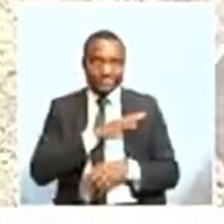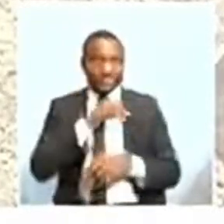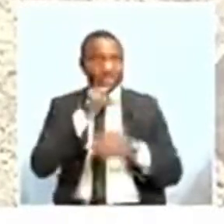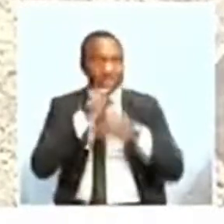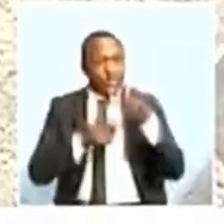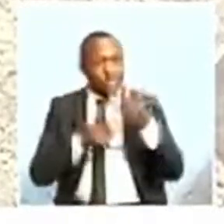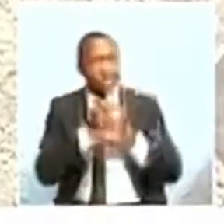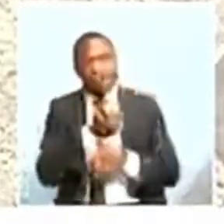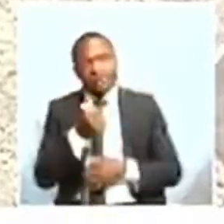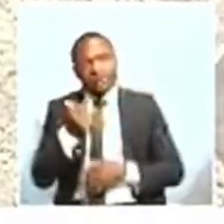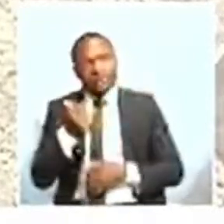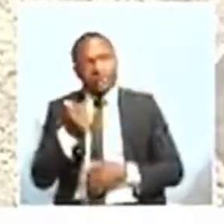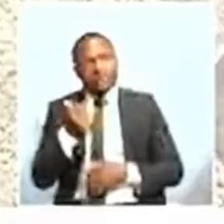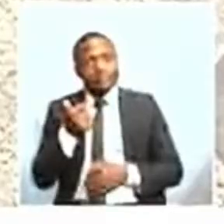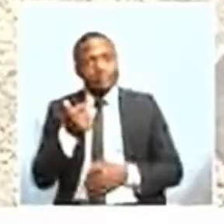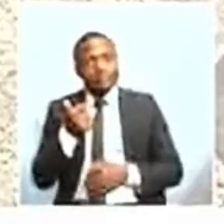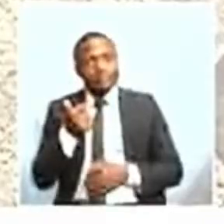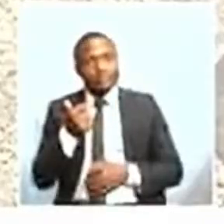What other